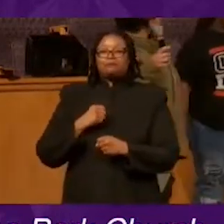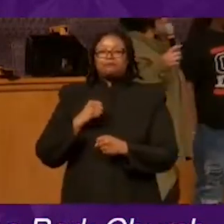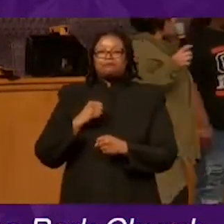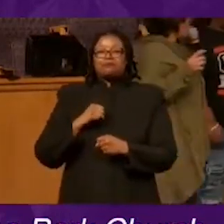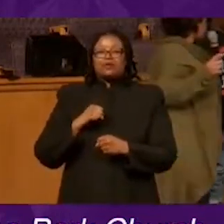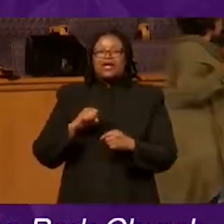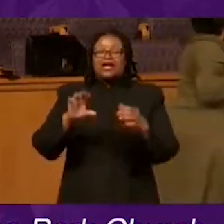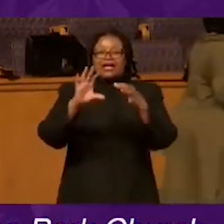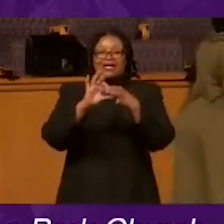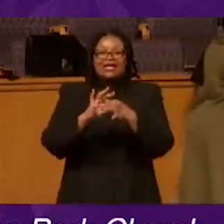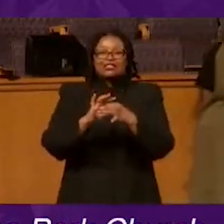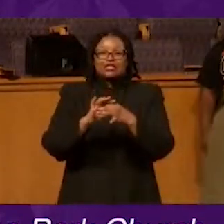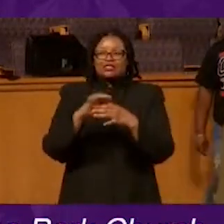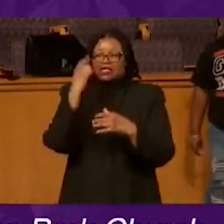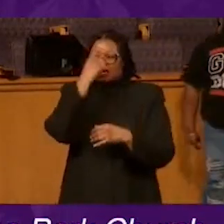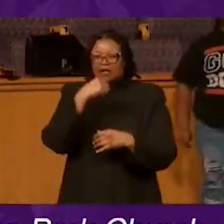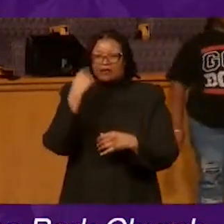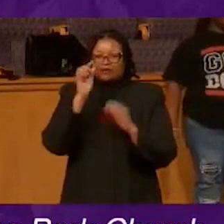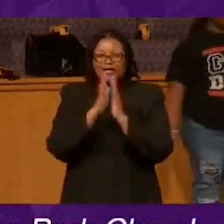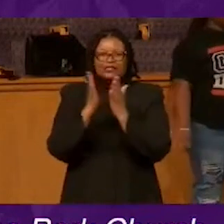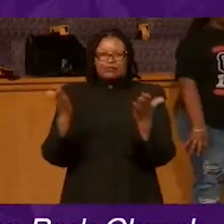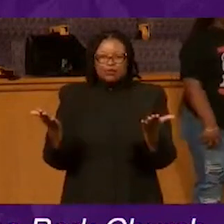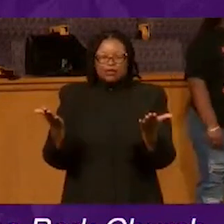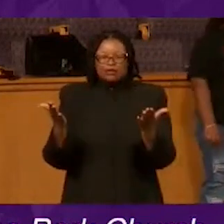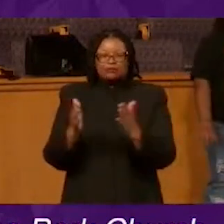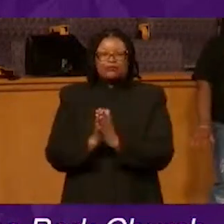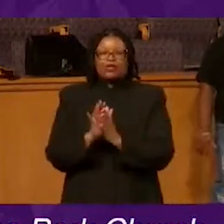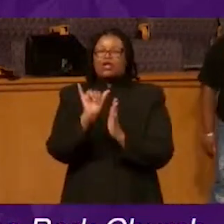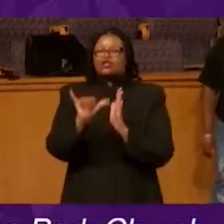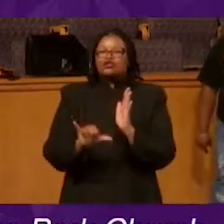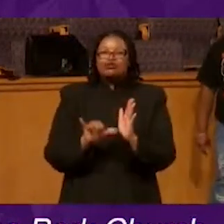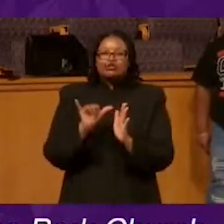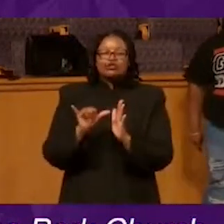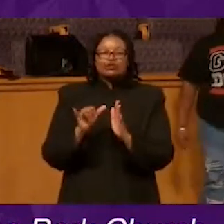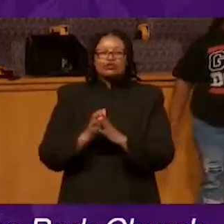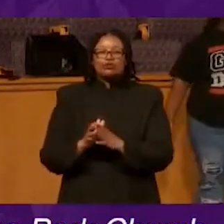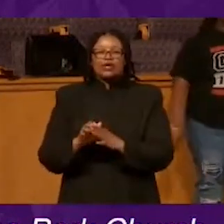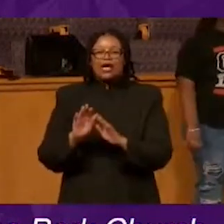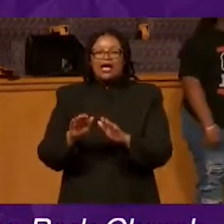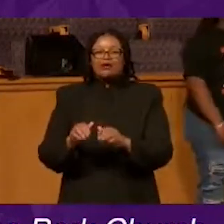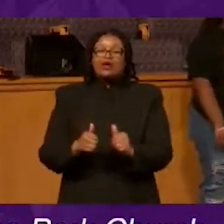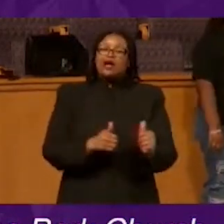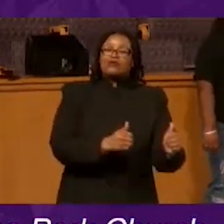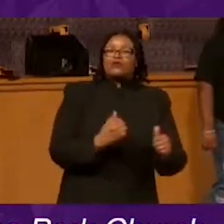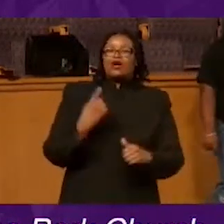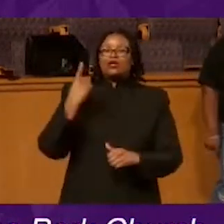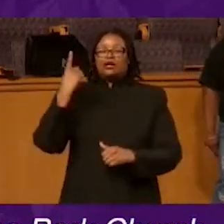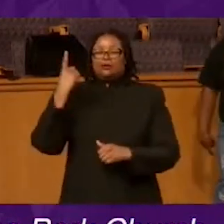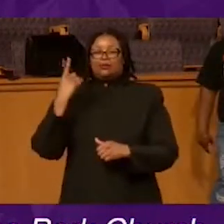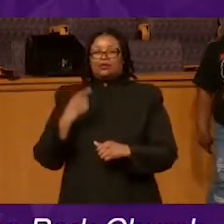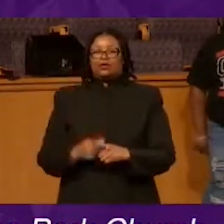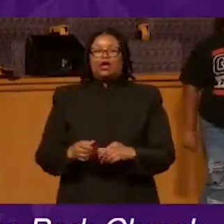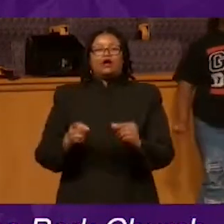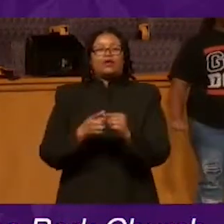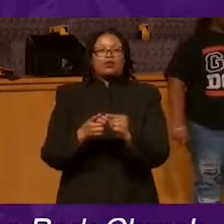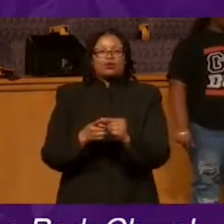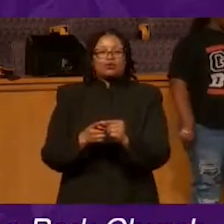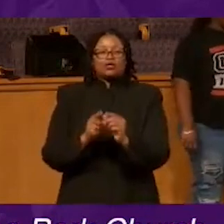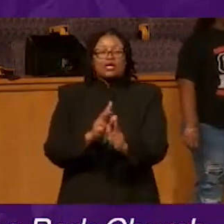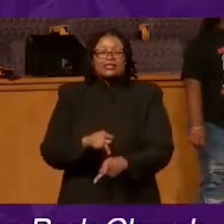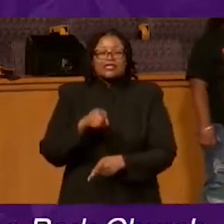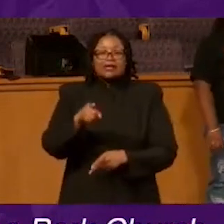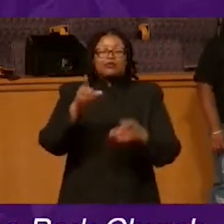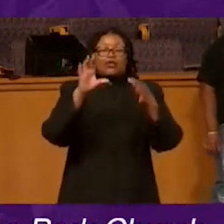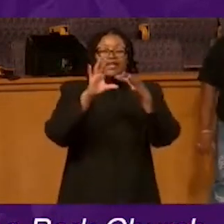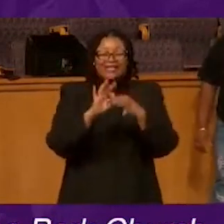next day. We're going to have some follow-up. We're going to have some follow-up to the word today because this is another way to keep you engaged and to get